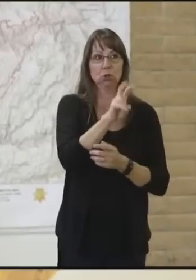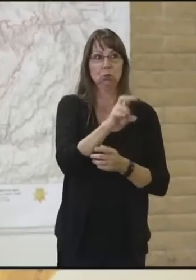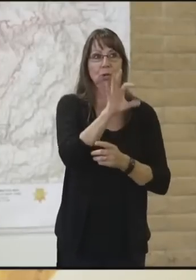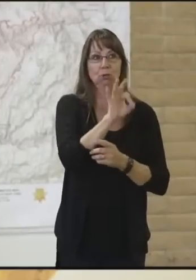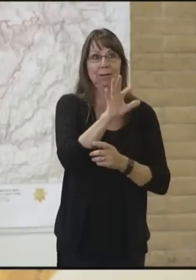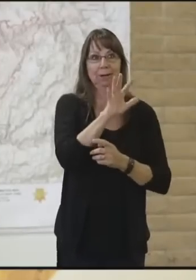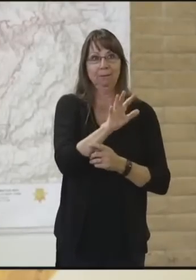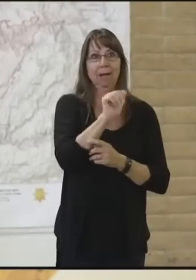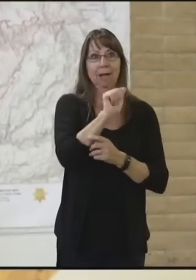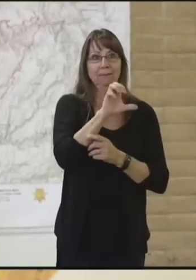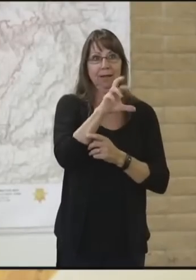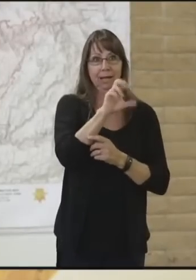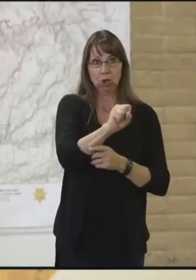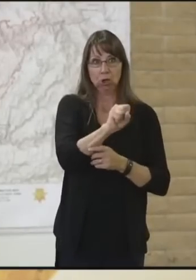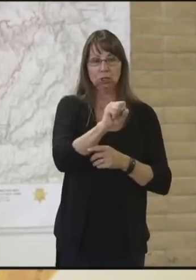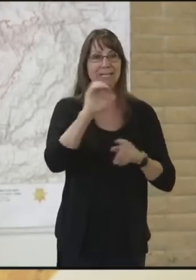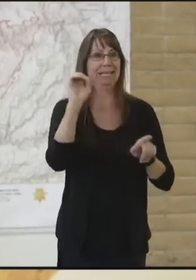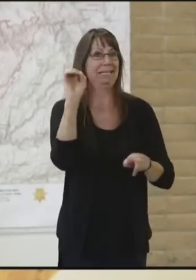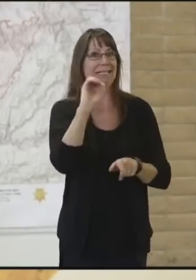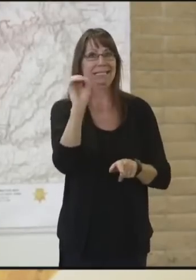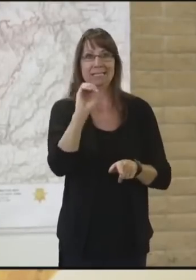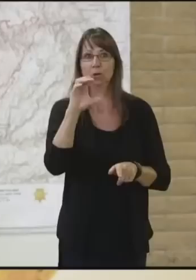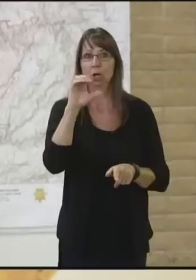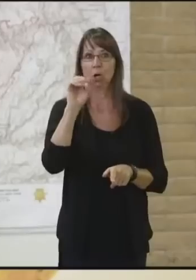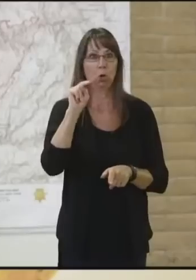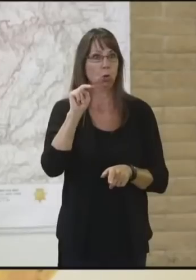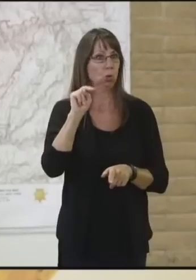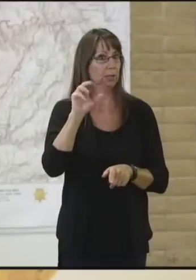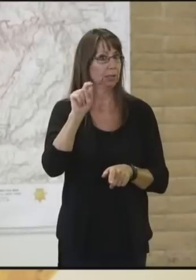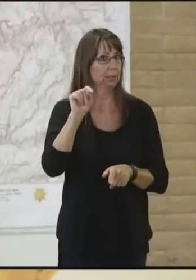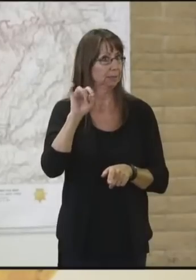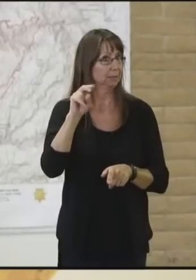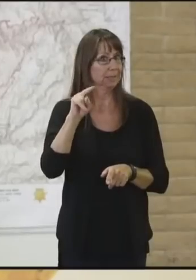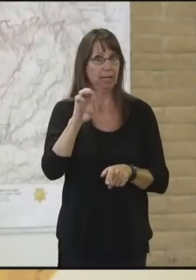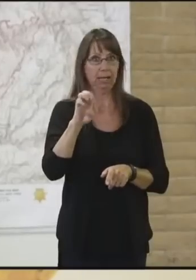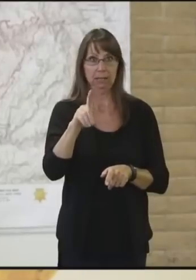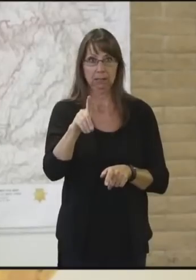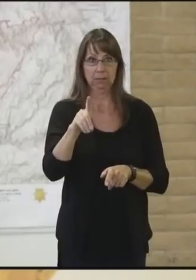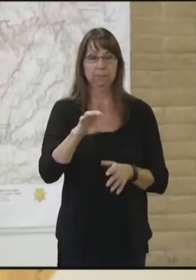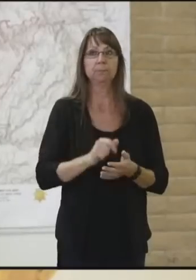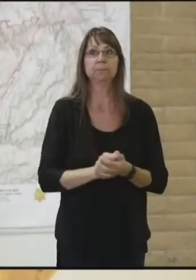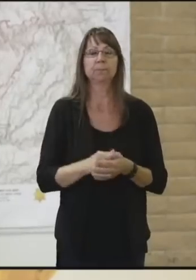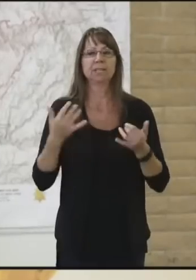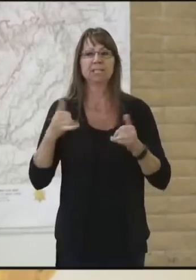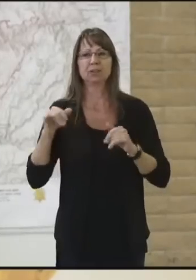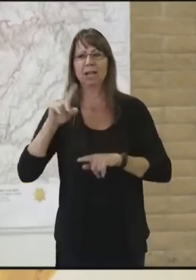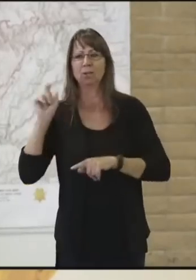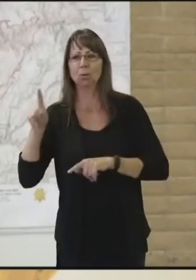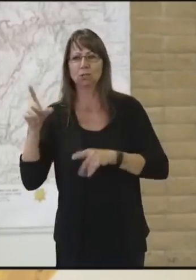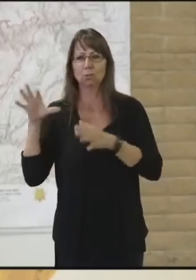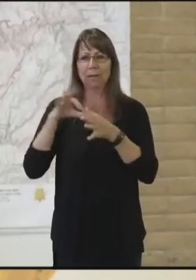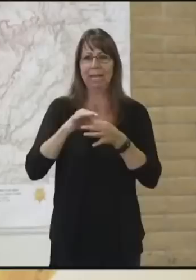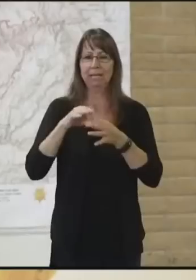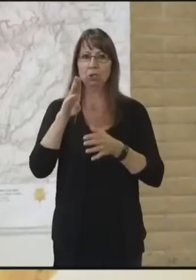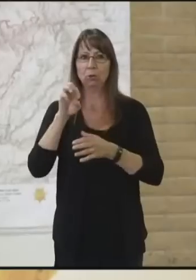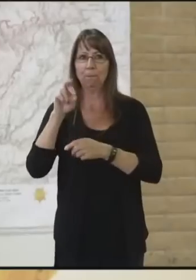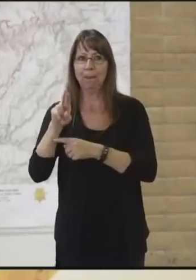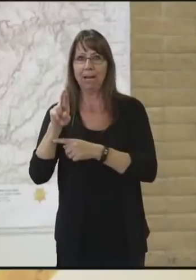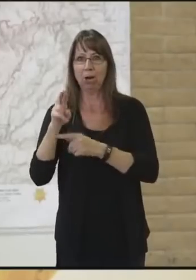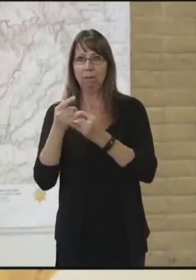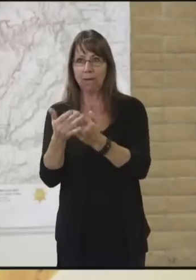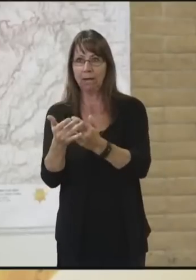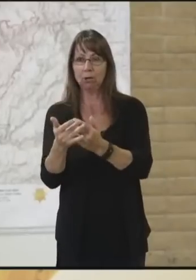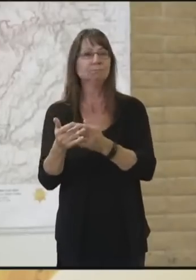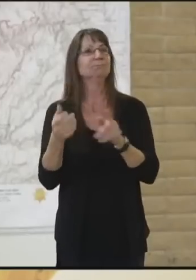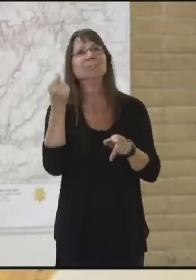65,295 acres, 0% contained, and there were some questions still about the Bear Fire. The Bear Fire does not